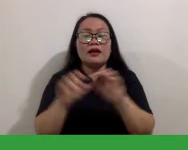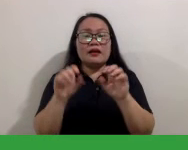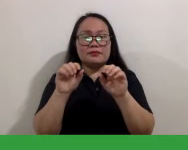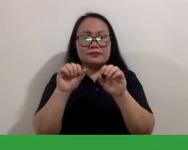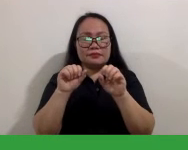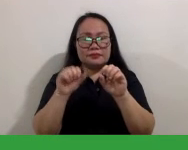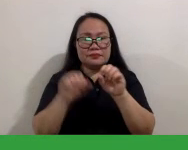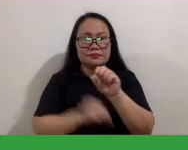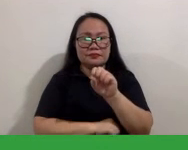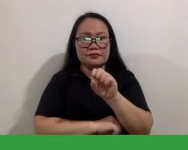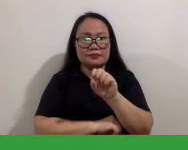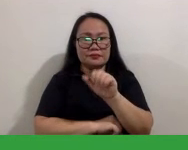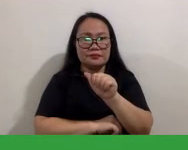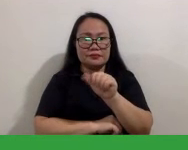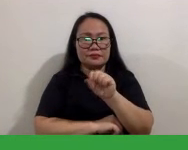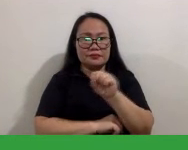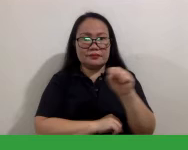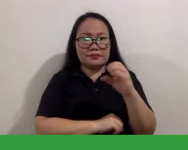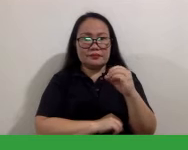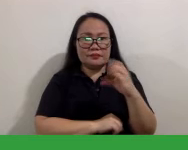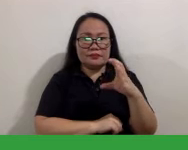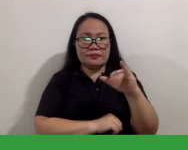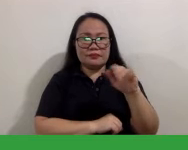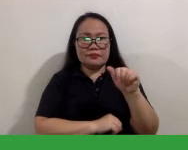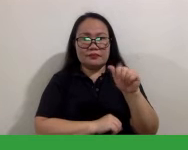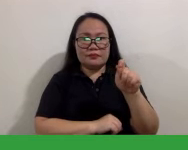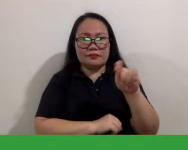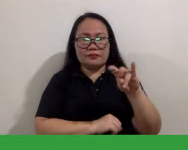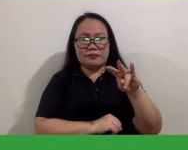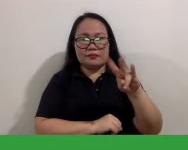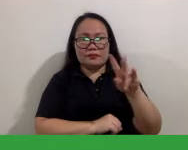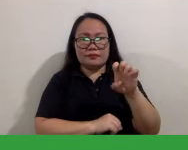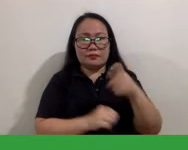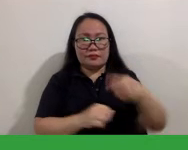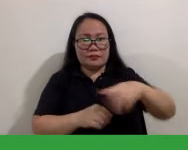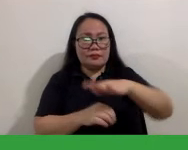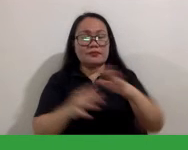is associative property of addition.